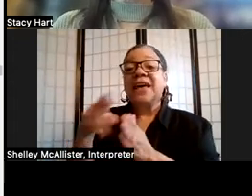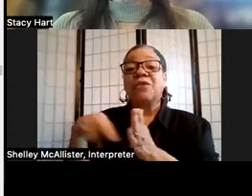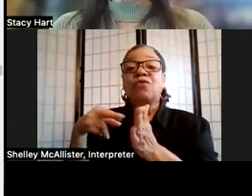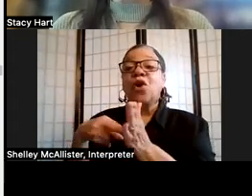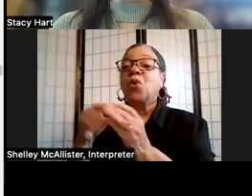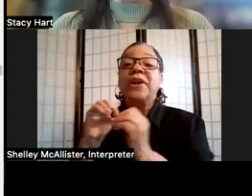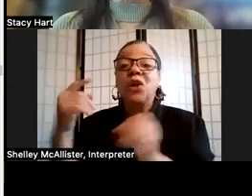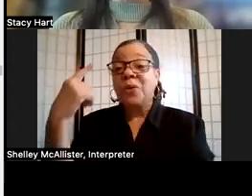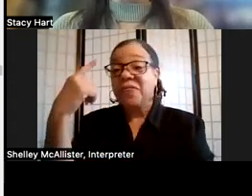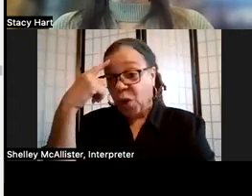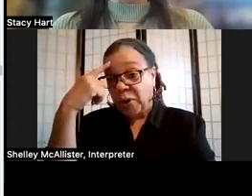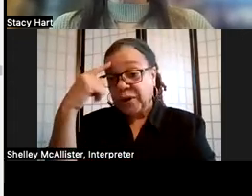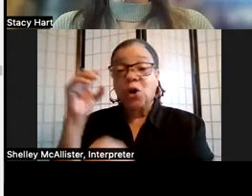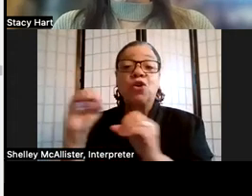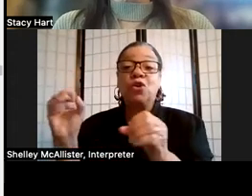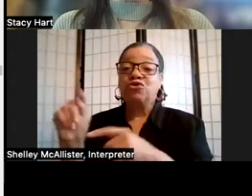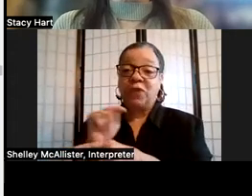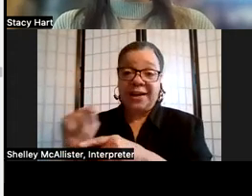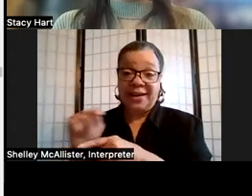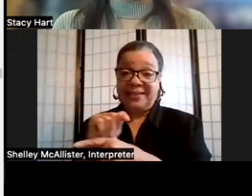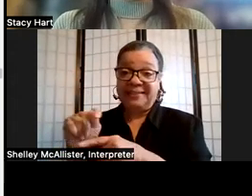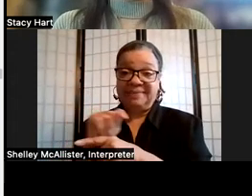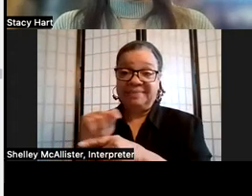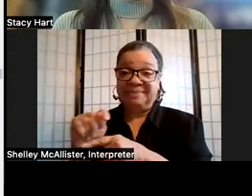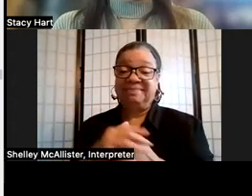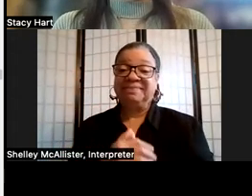no training. Next slide.